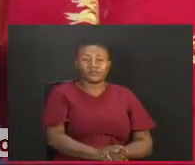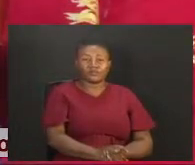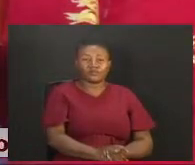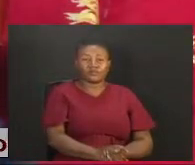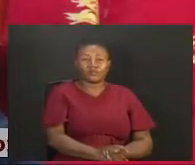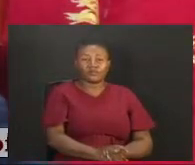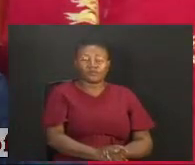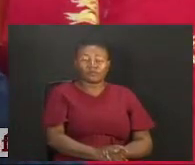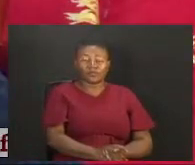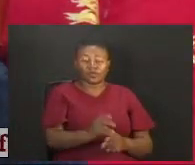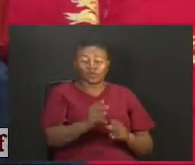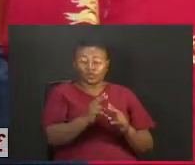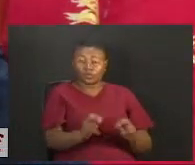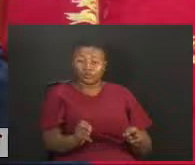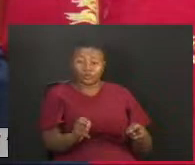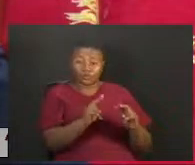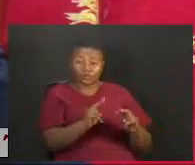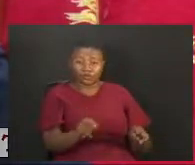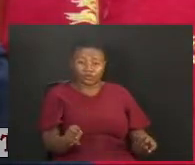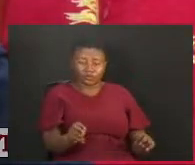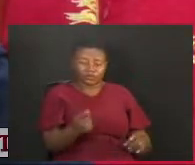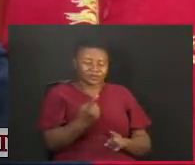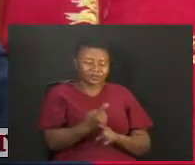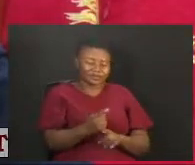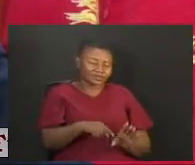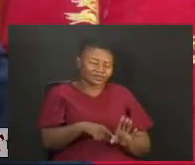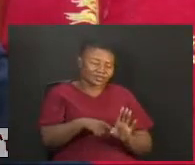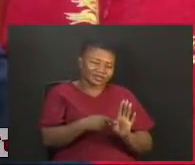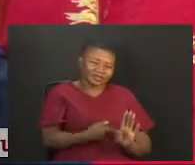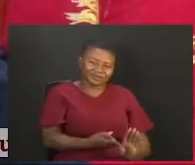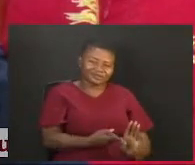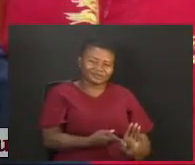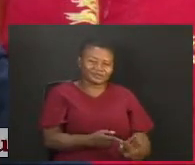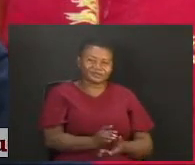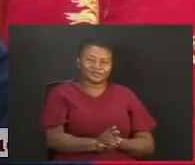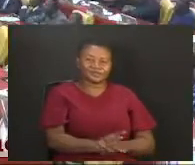the reset has just begun.